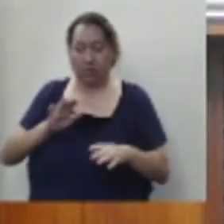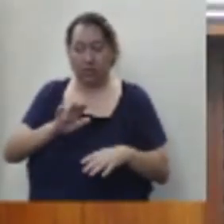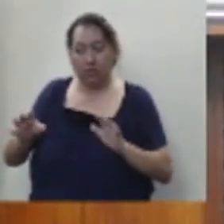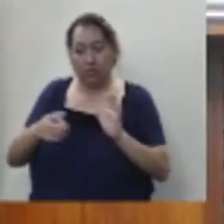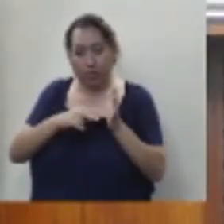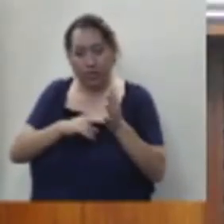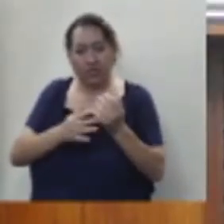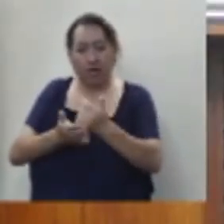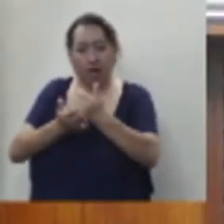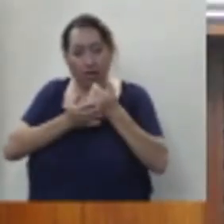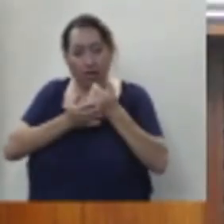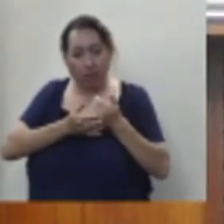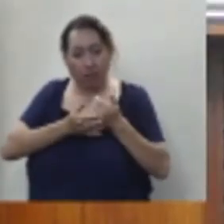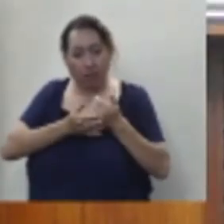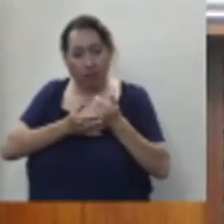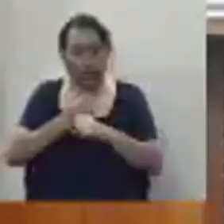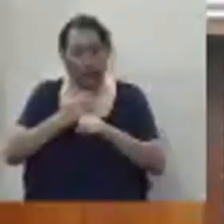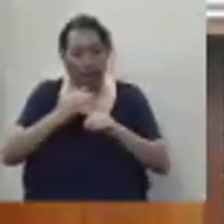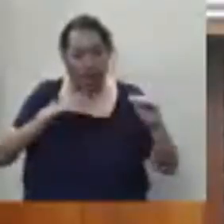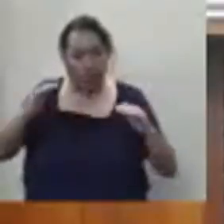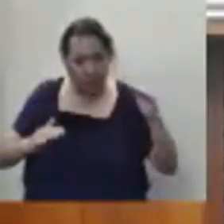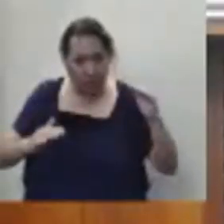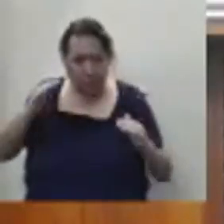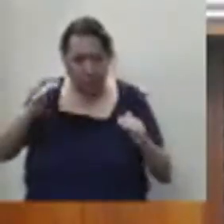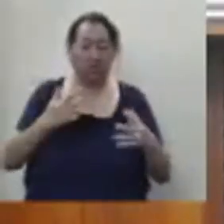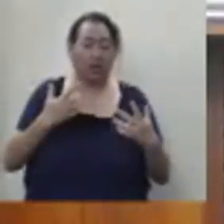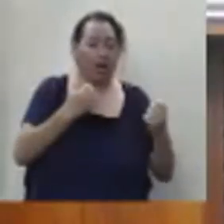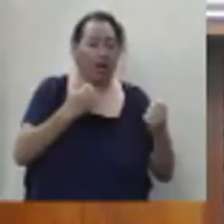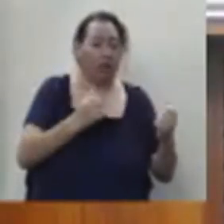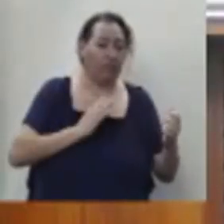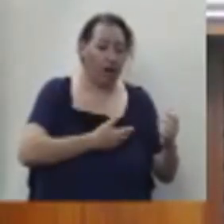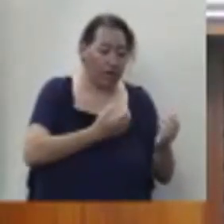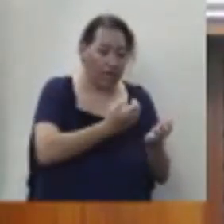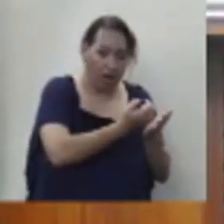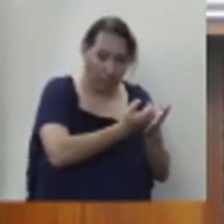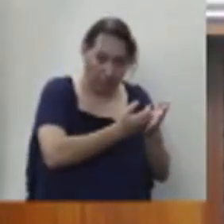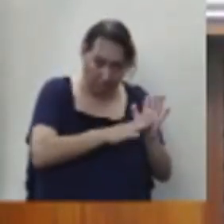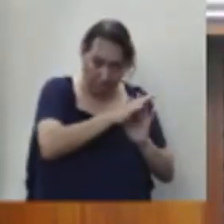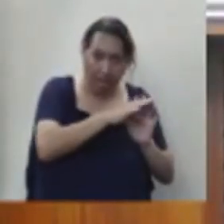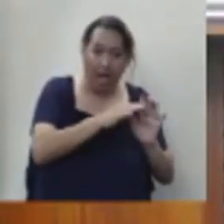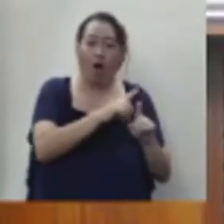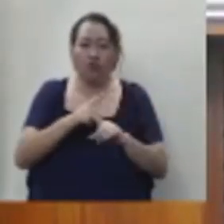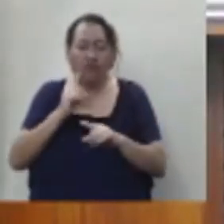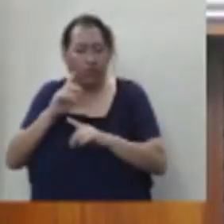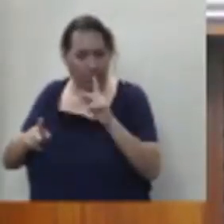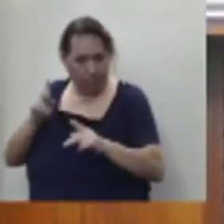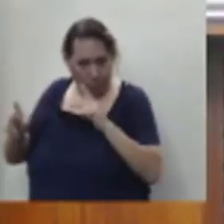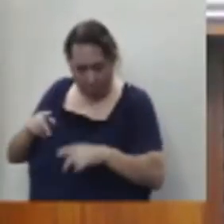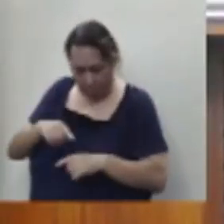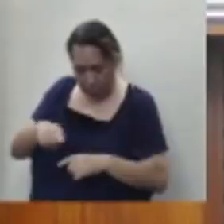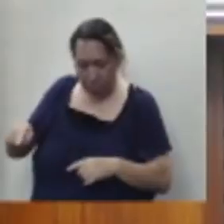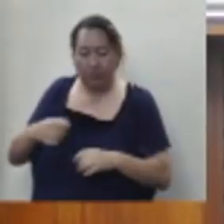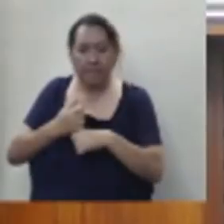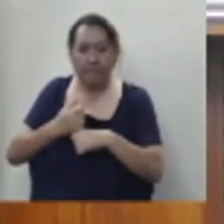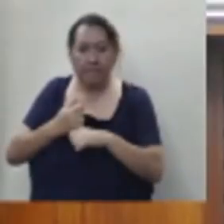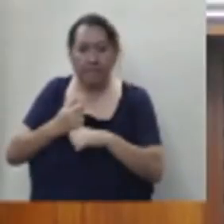strike a balance between the health of our economy and our people. Their job is to draft policy for